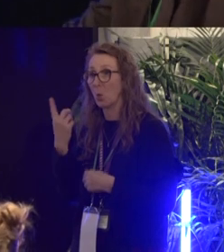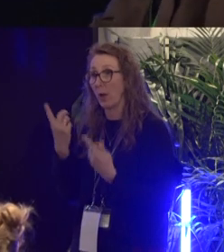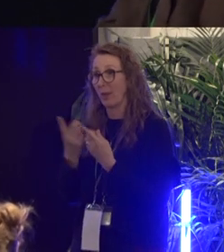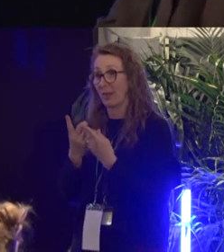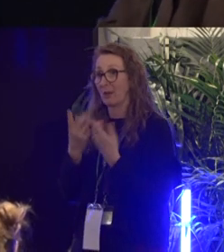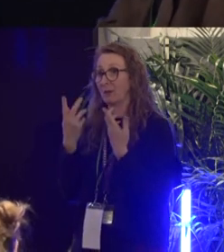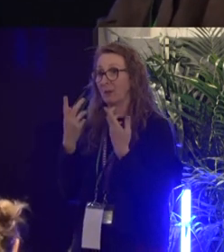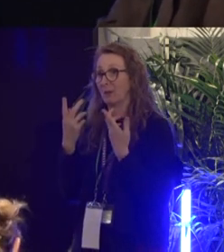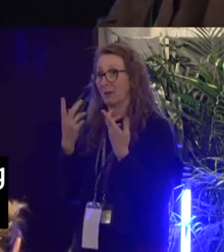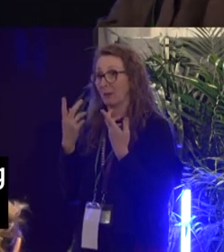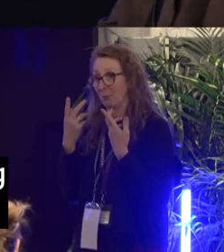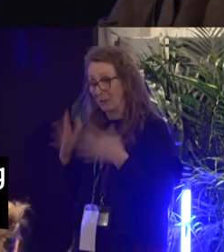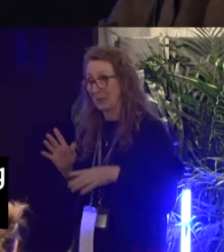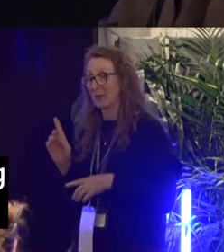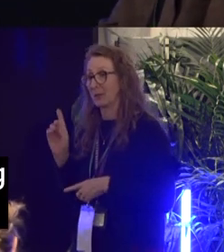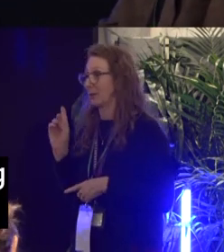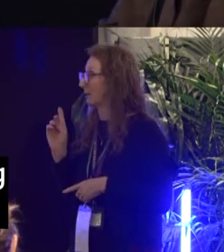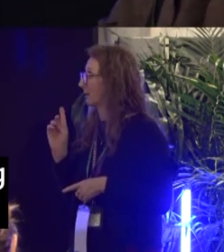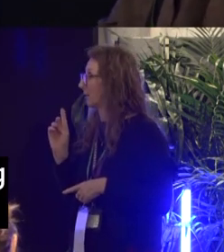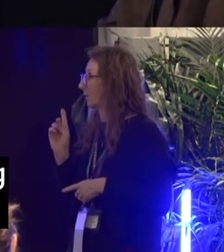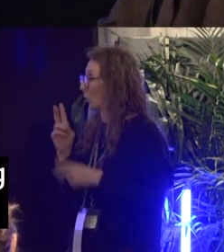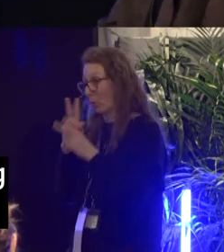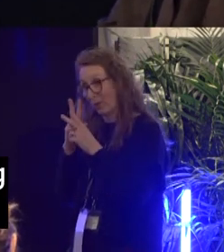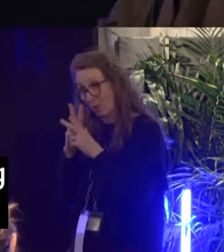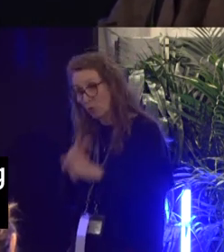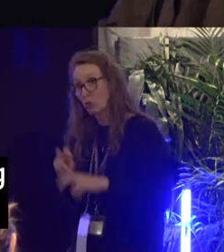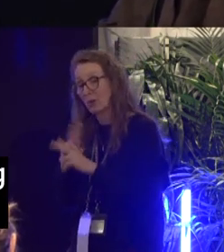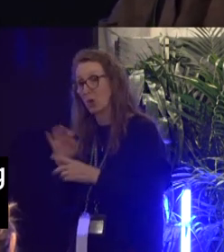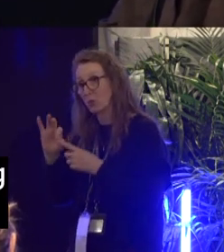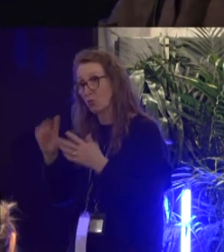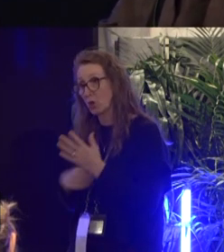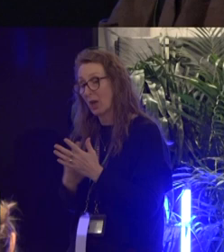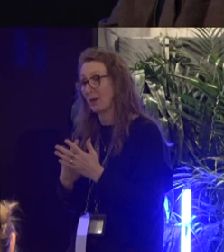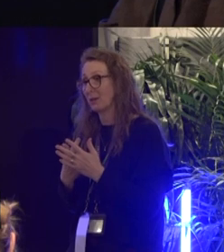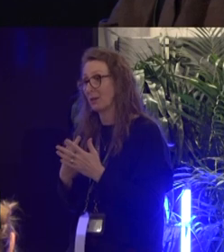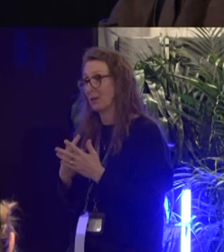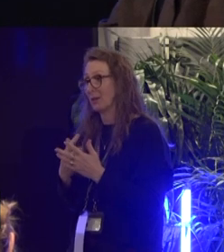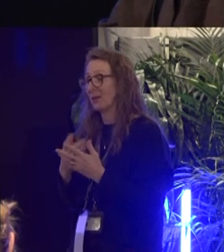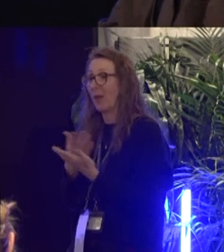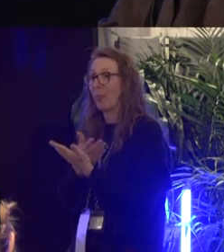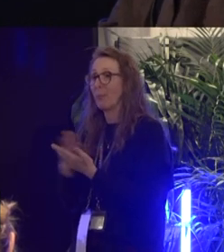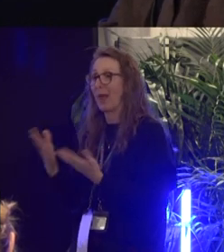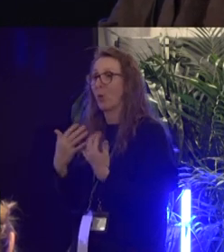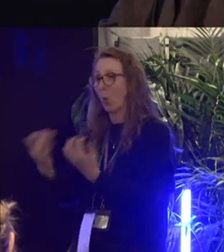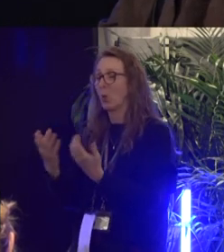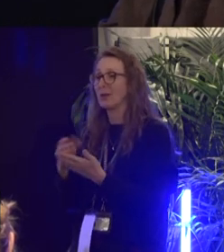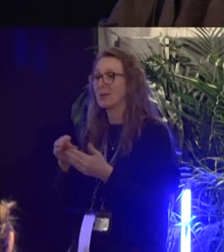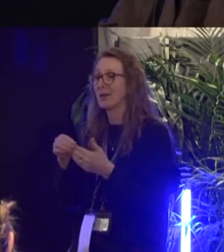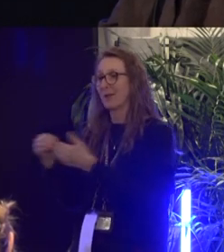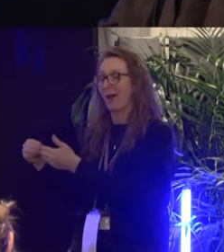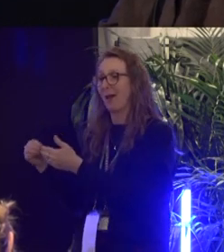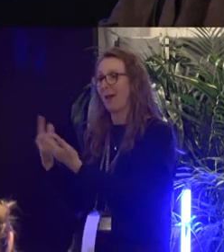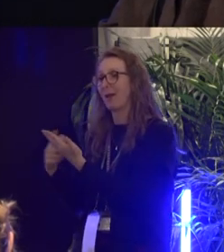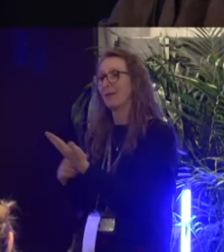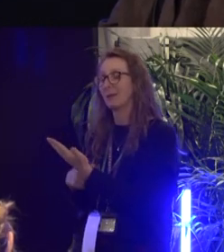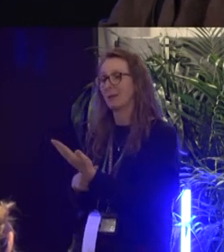did with that research project is the Playing Audiences Guide. So it's supposed to kind of offer a way